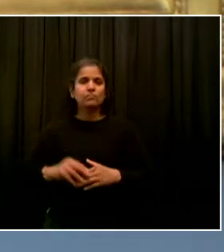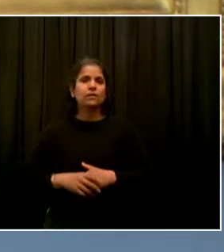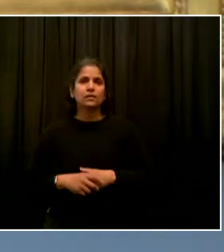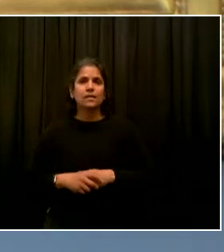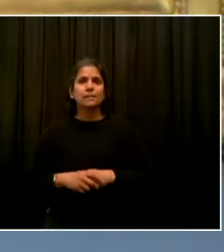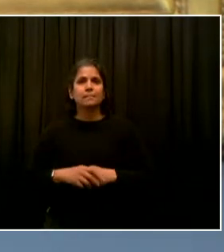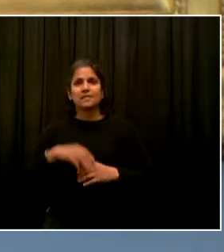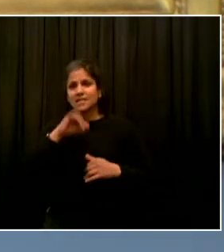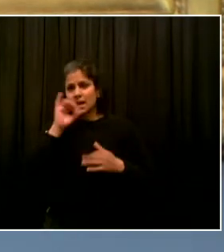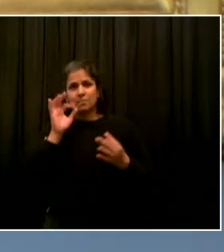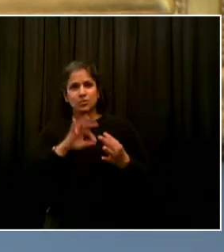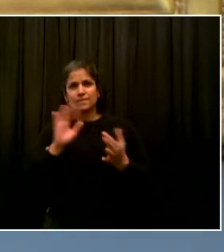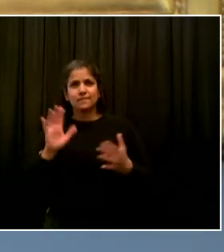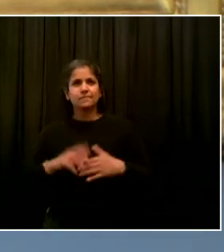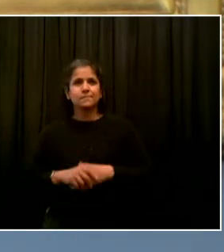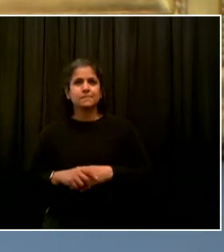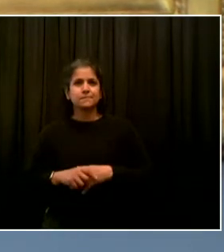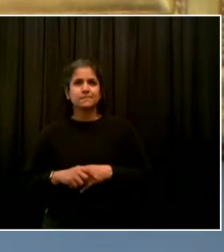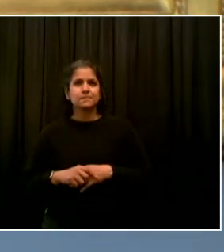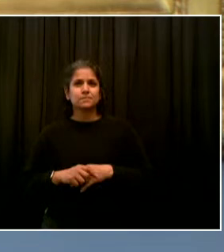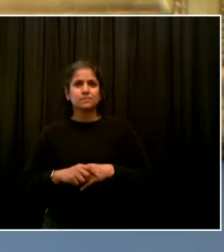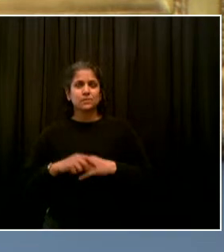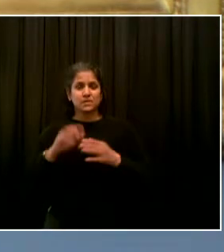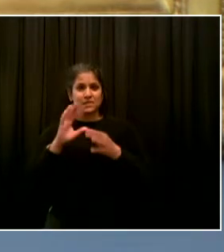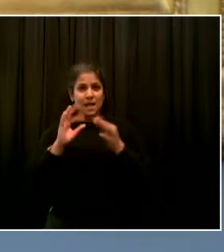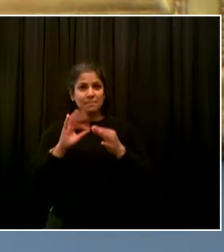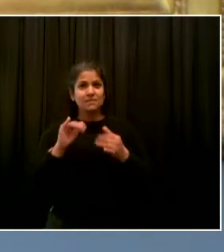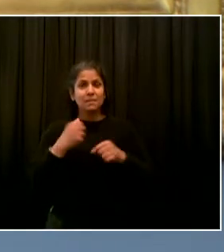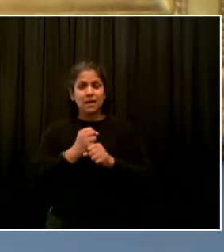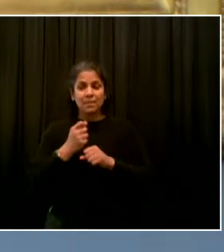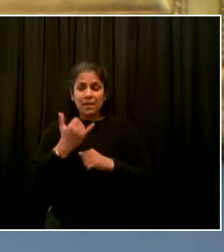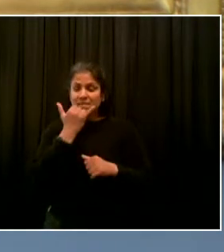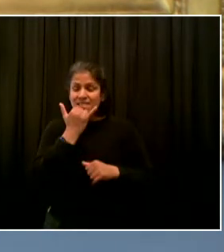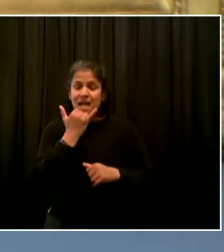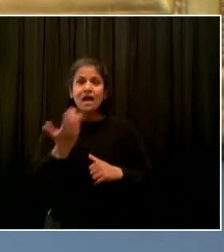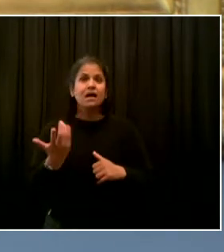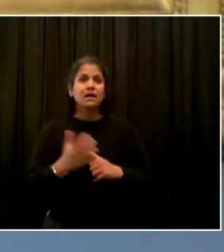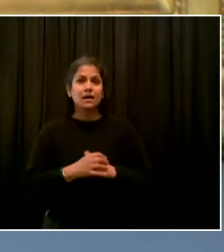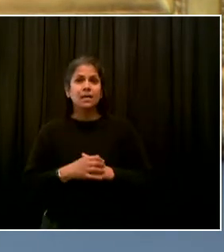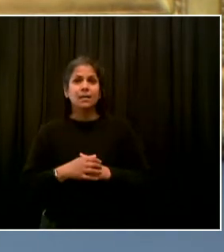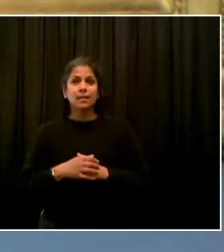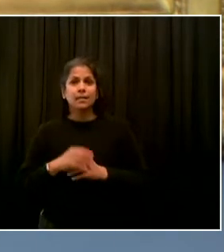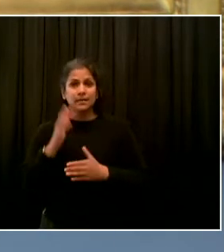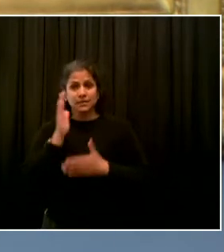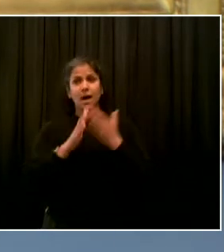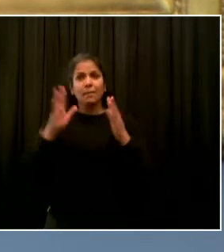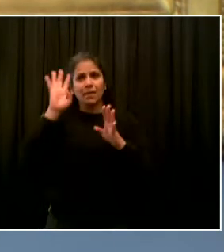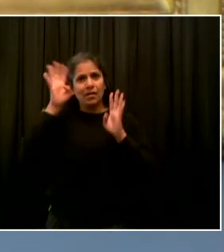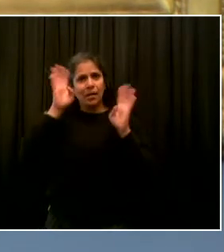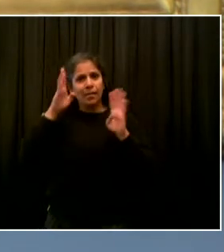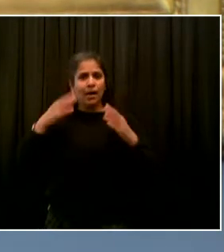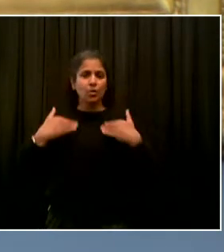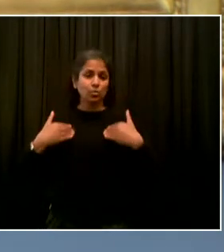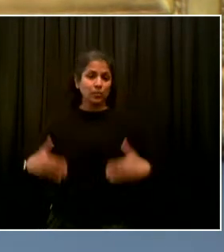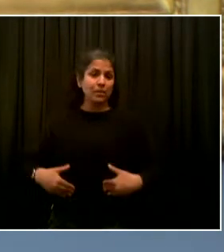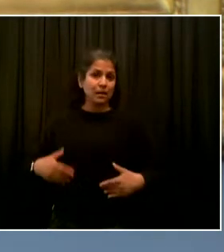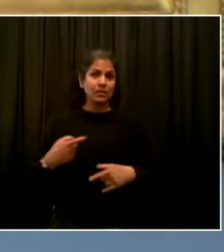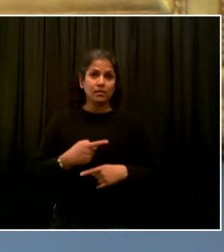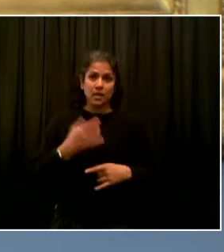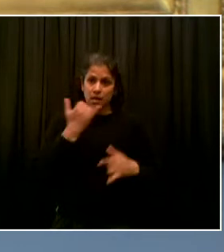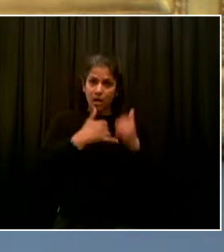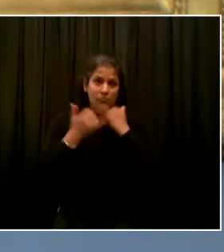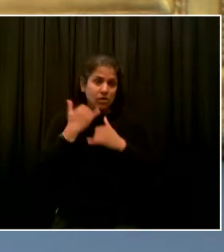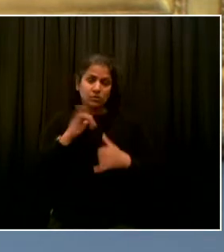also stated that there may be mistakes. That's a document that was created by human beings. Human beings make errors. We don't know of